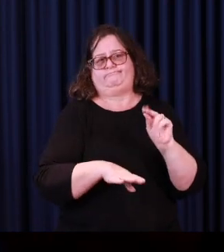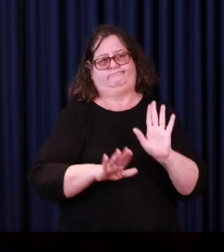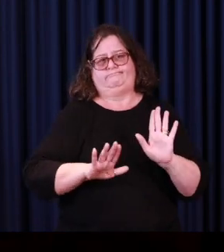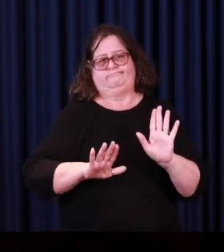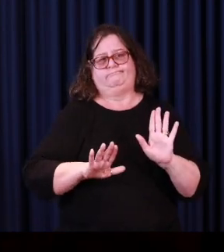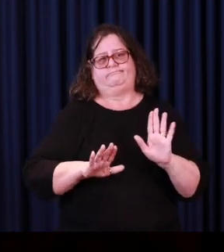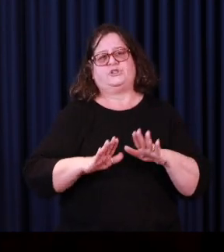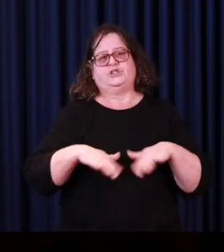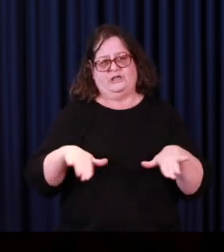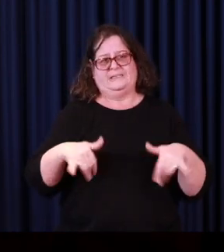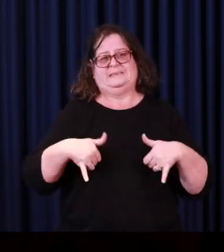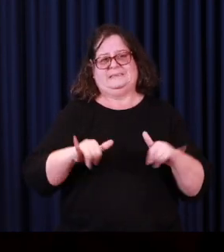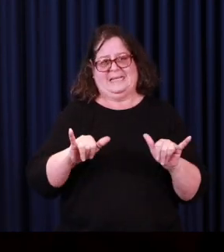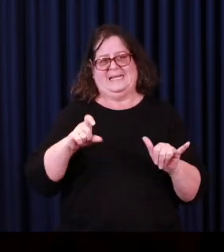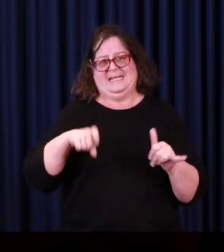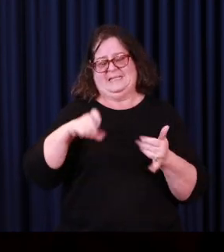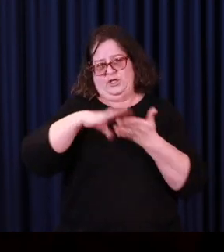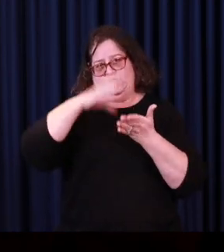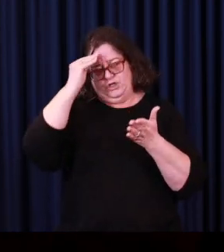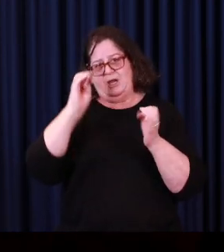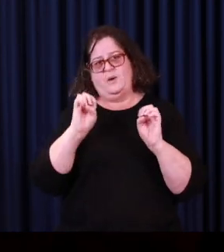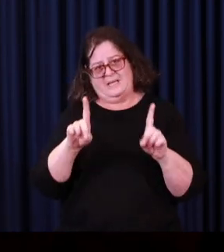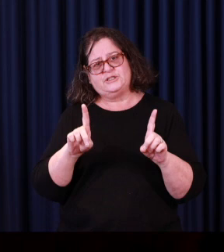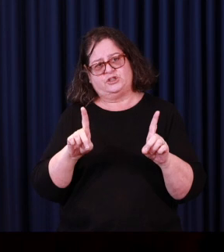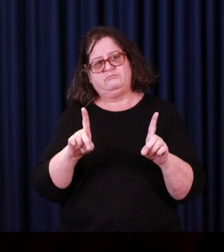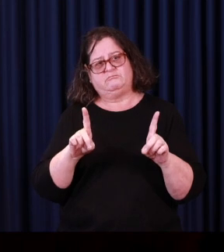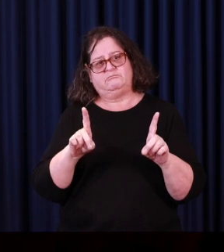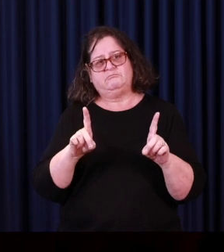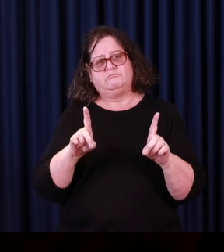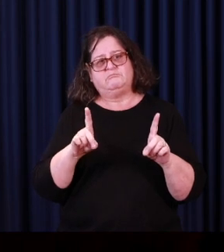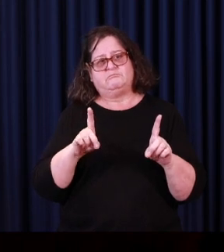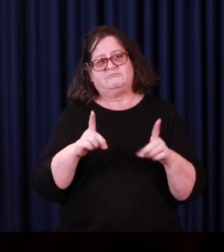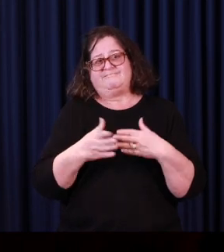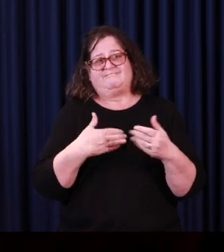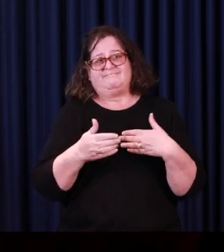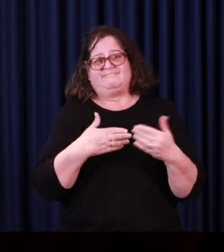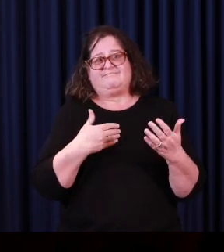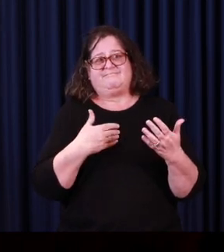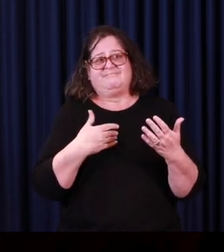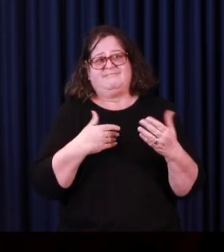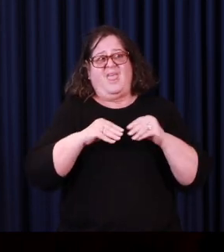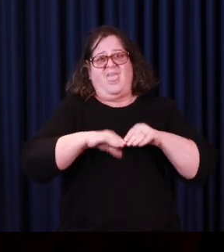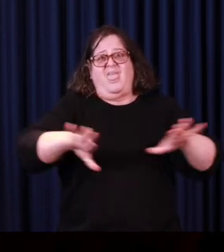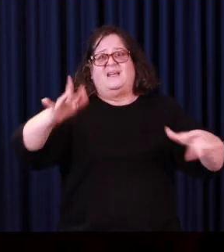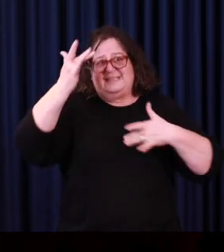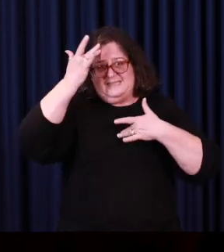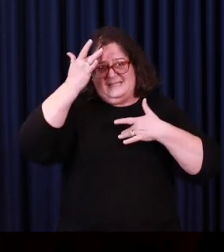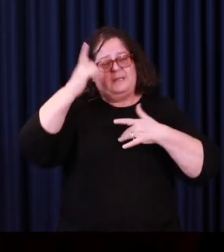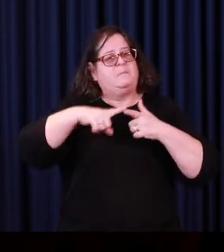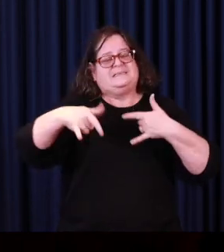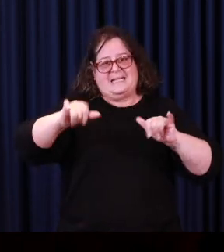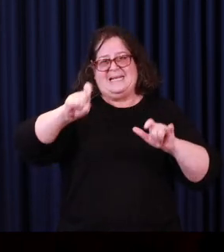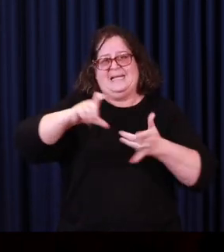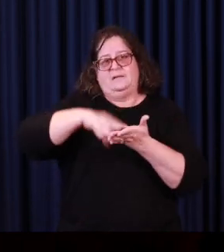Children still need to learn, even in a pandemic. By necessity, during